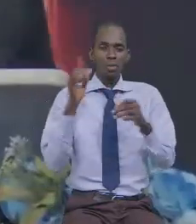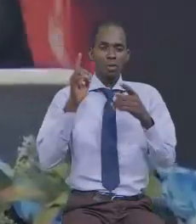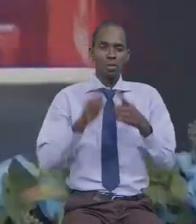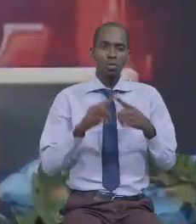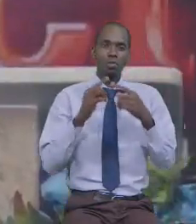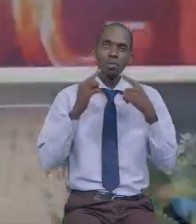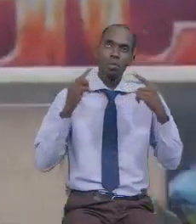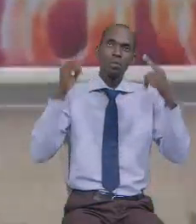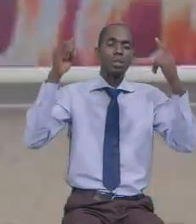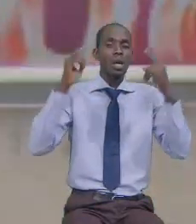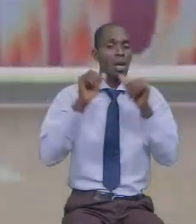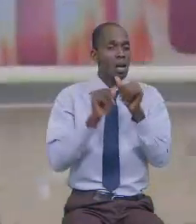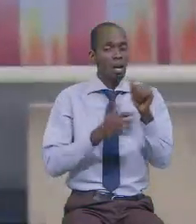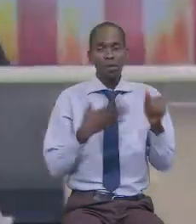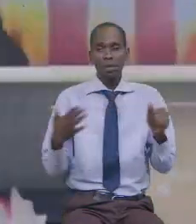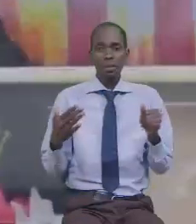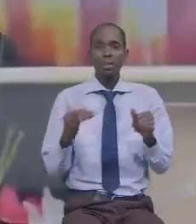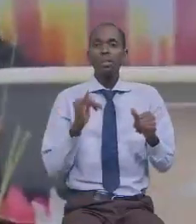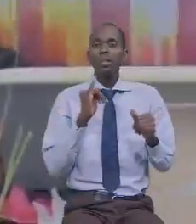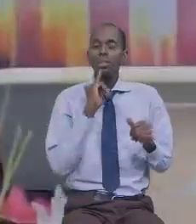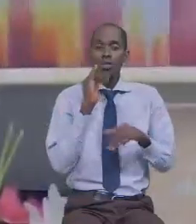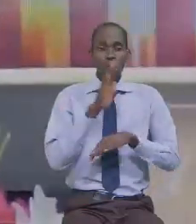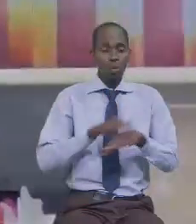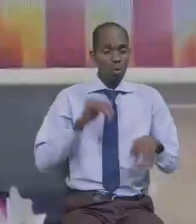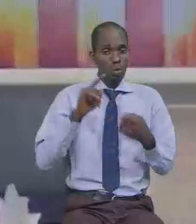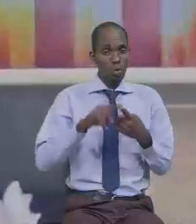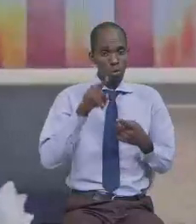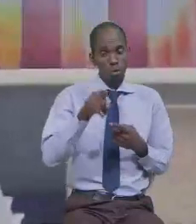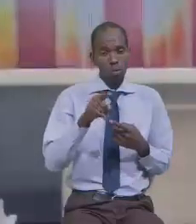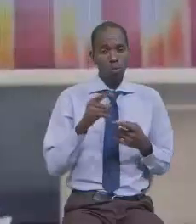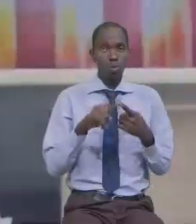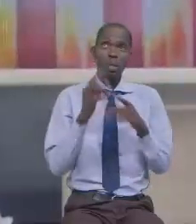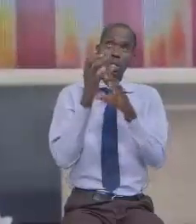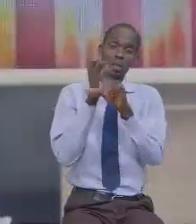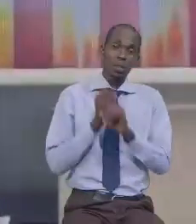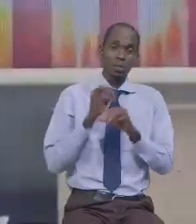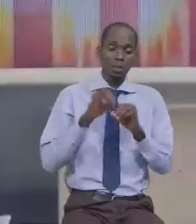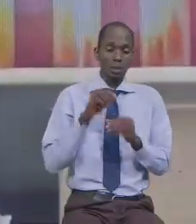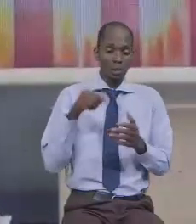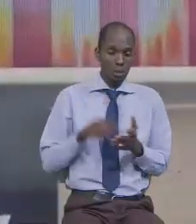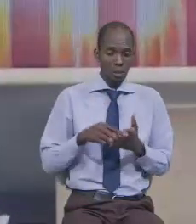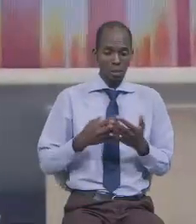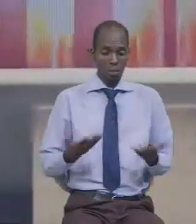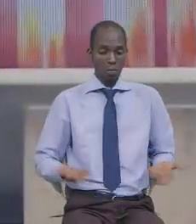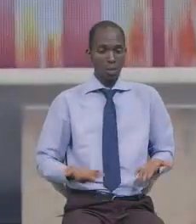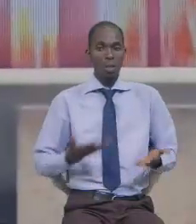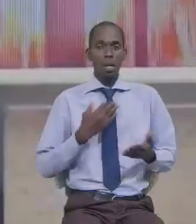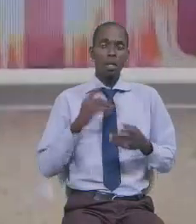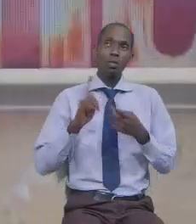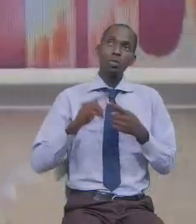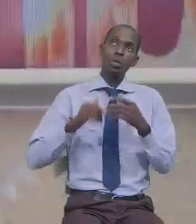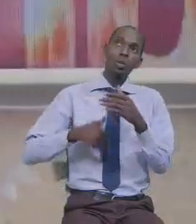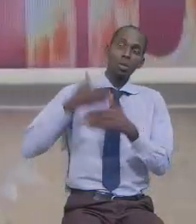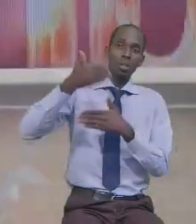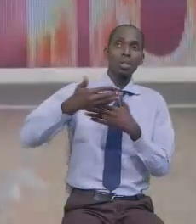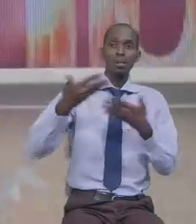Everything is called upon you to achieve in this life. And there you cross over to the other side.